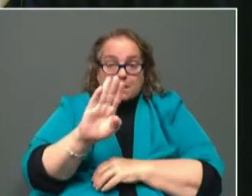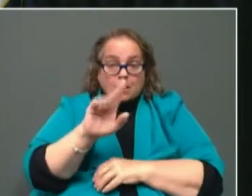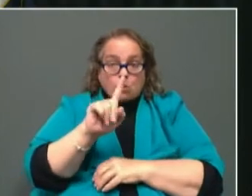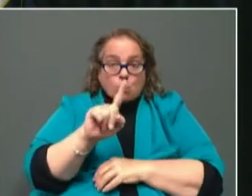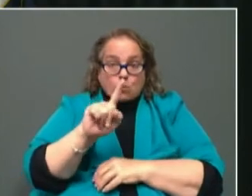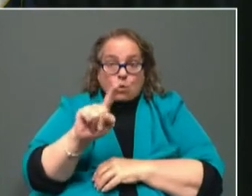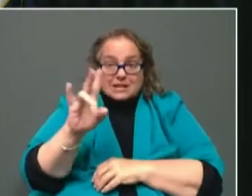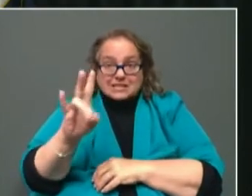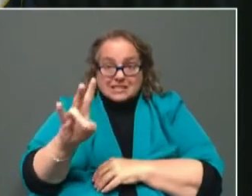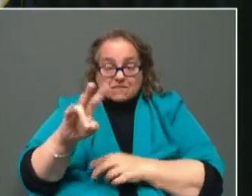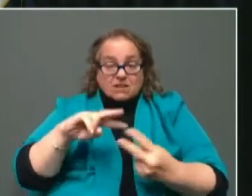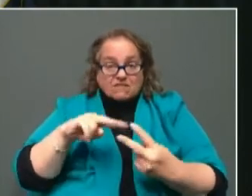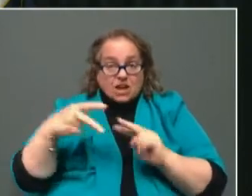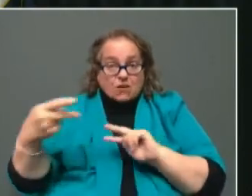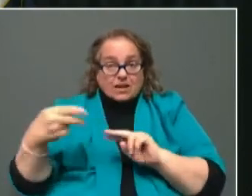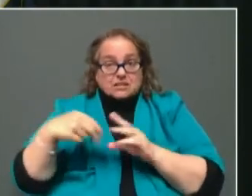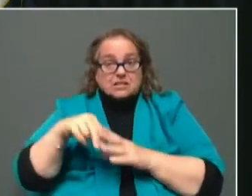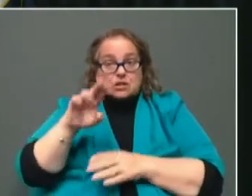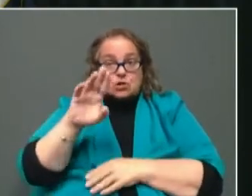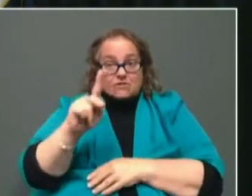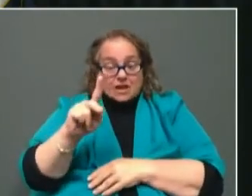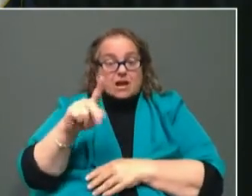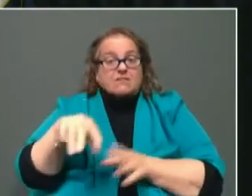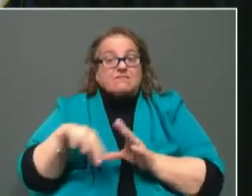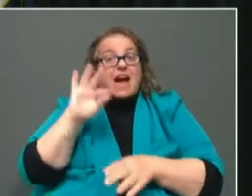variants found in Kentucky. Dr. Stack.